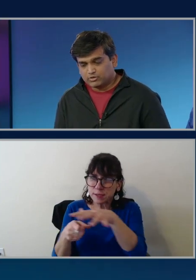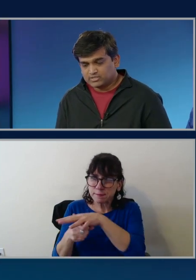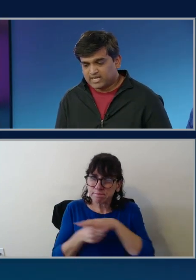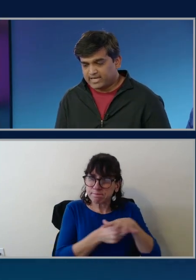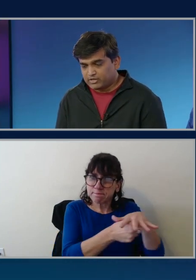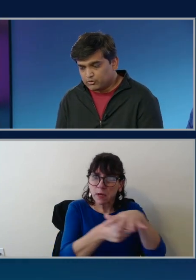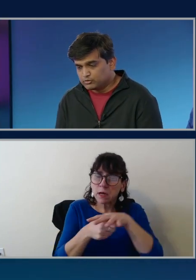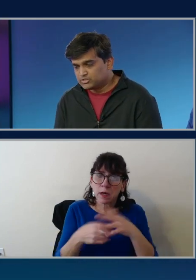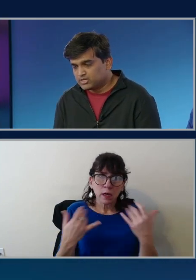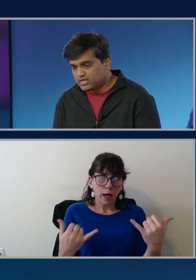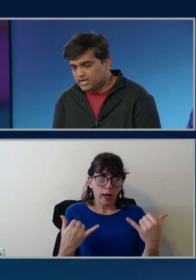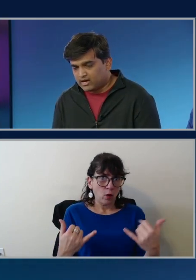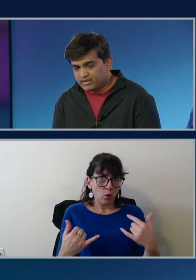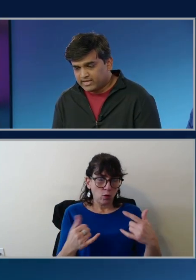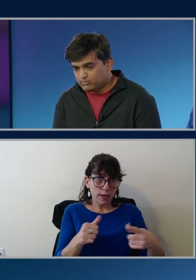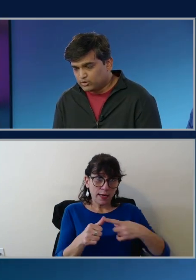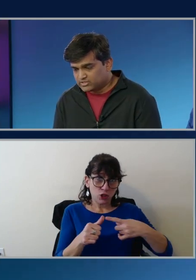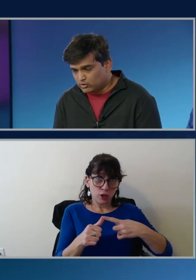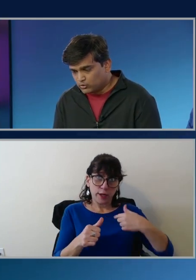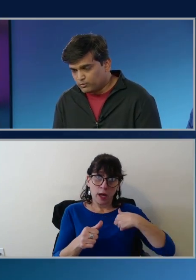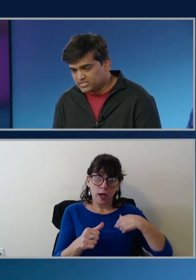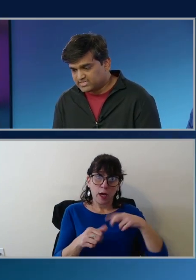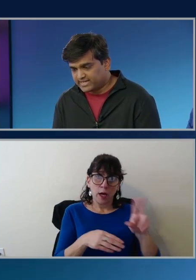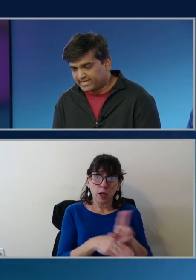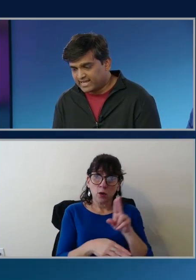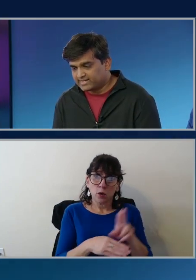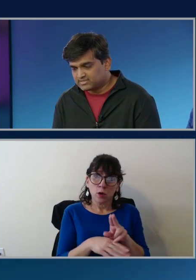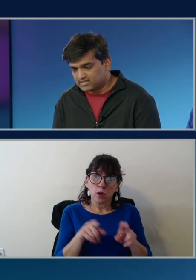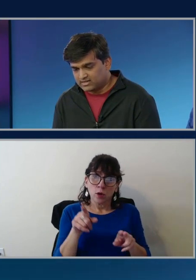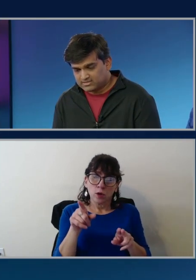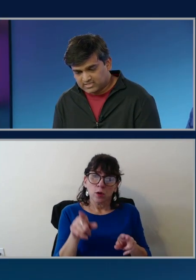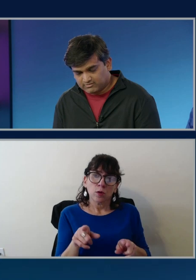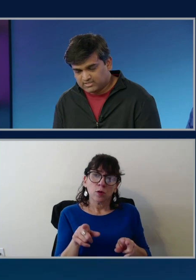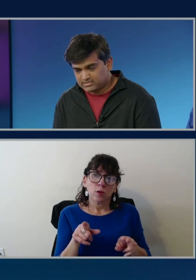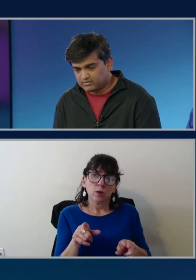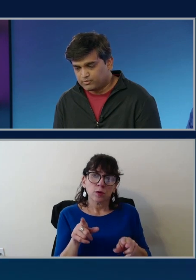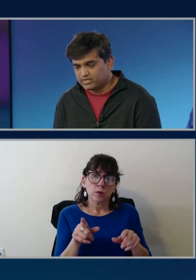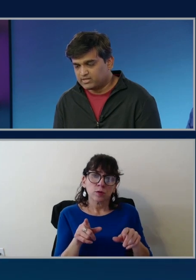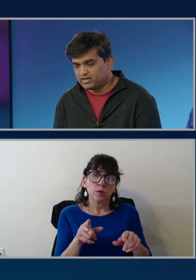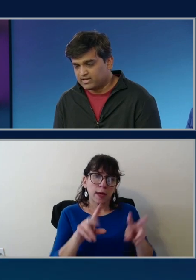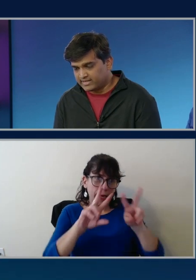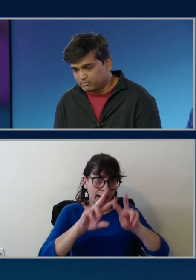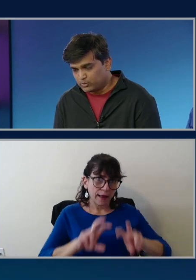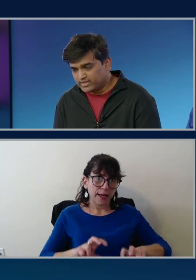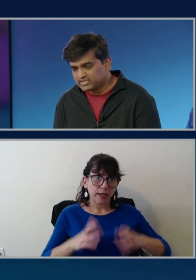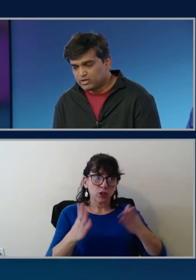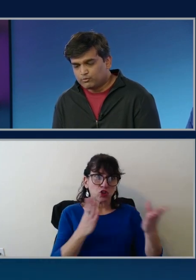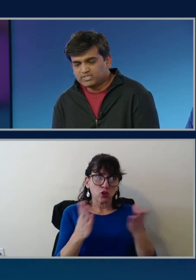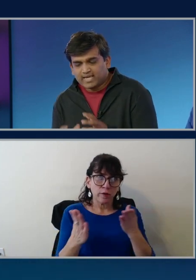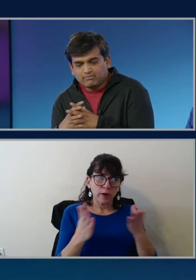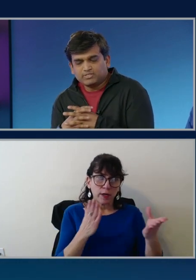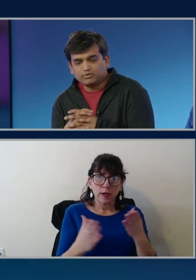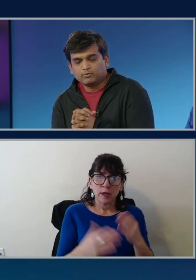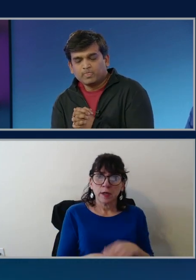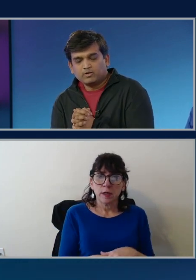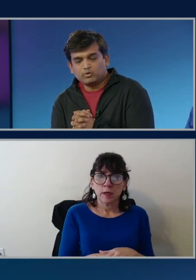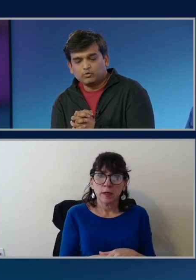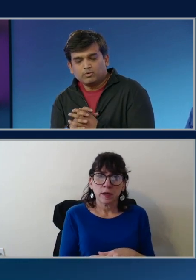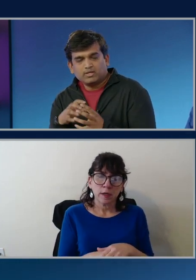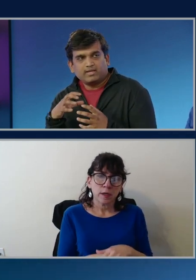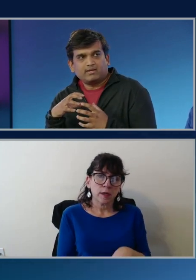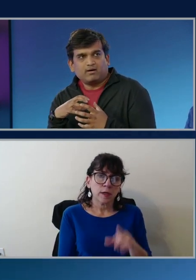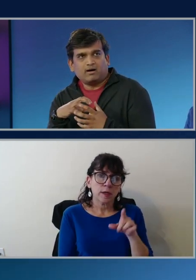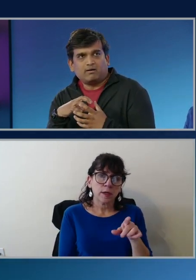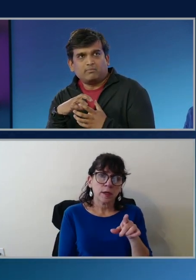initially was I used AWS Glue, which is an analytics service within AWS, which helps you